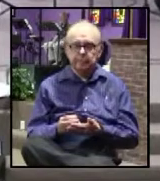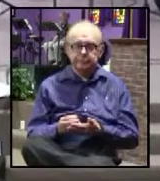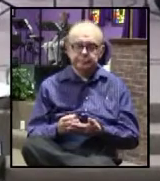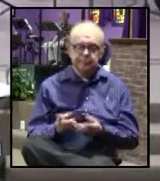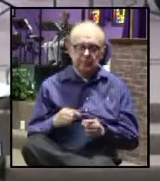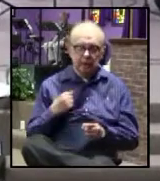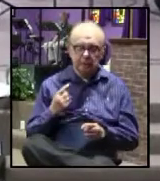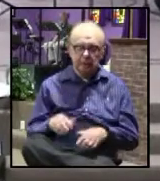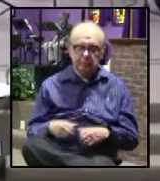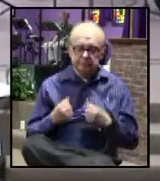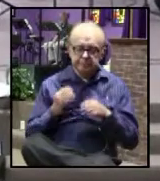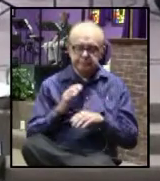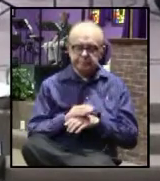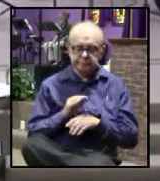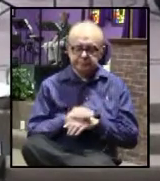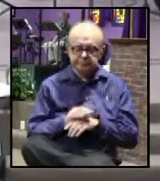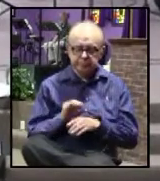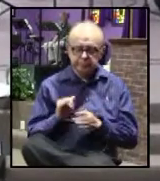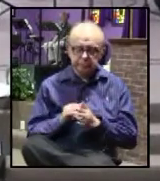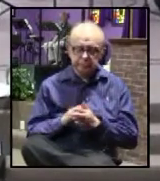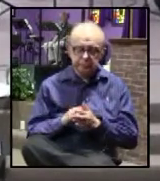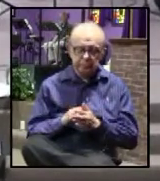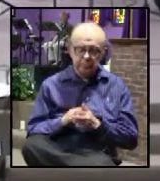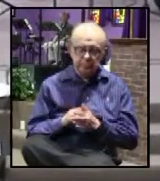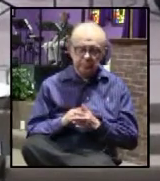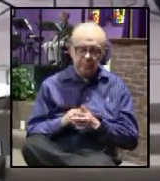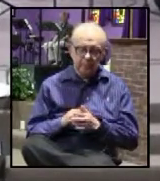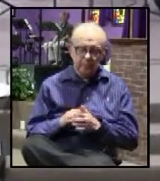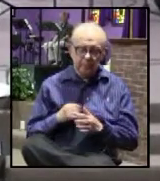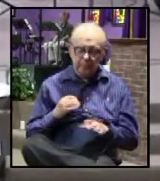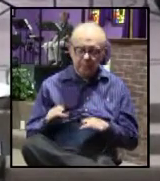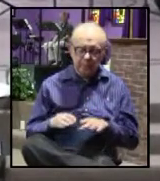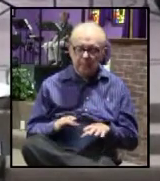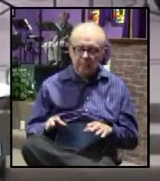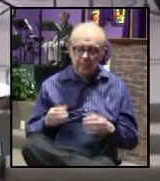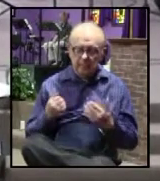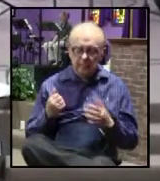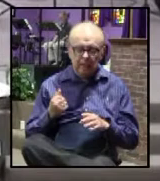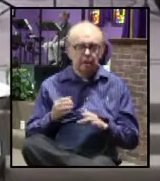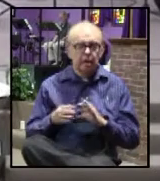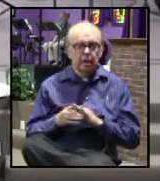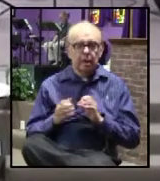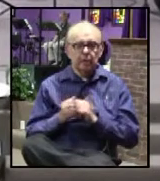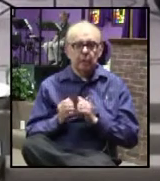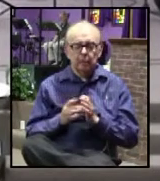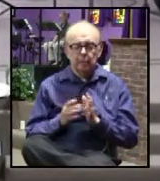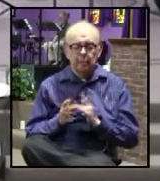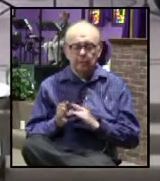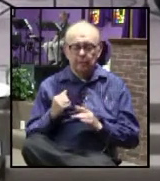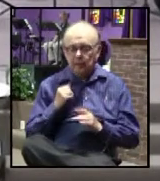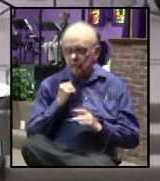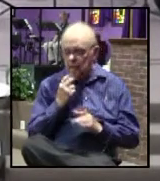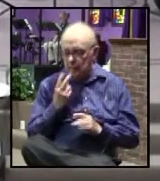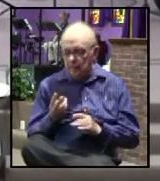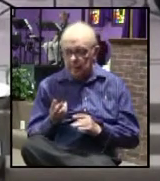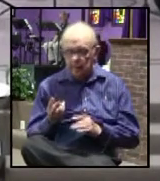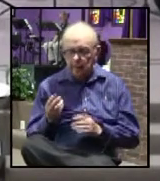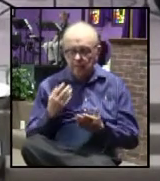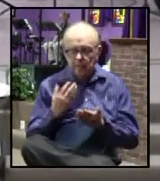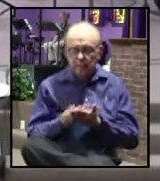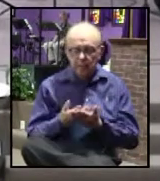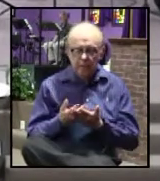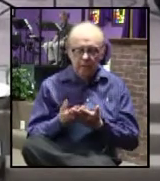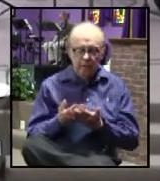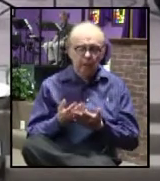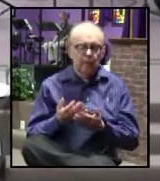When we live on mission, that is our why. It's secure. Our identity is found in Jesus. We don't have to seek approval from